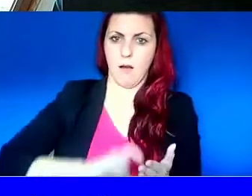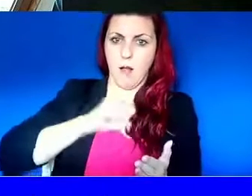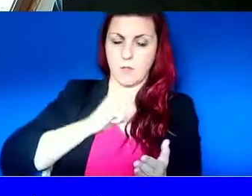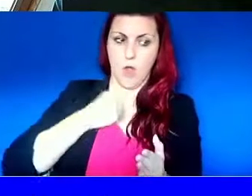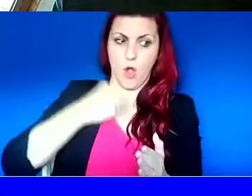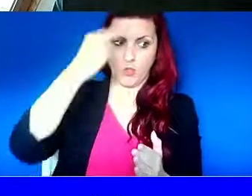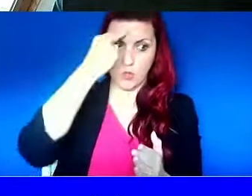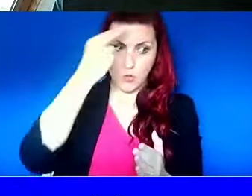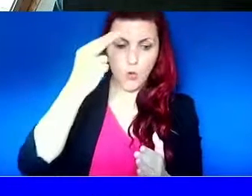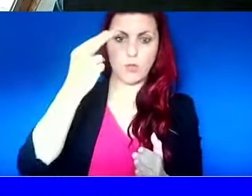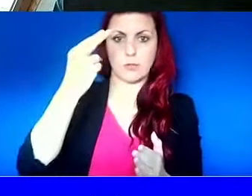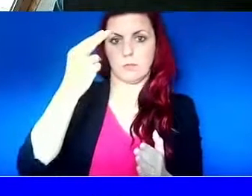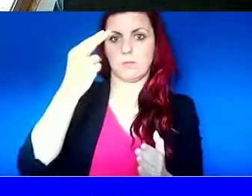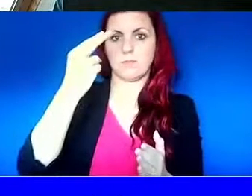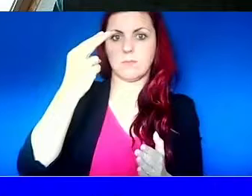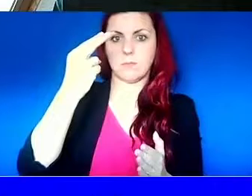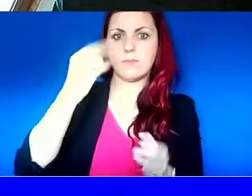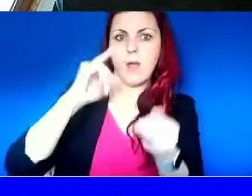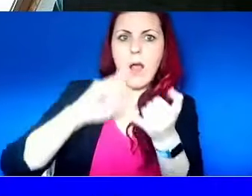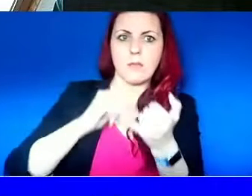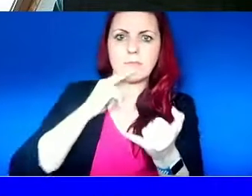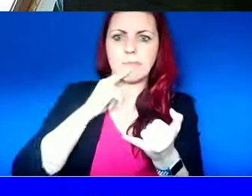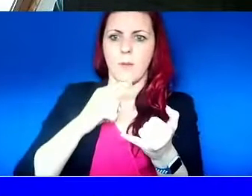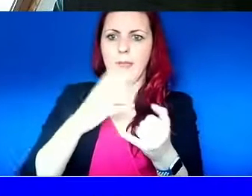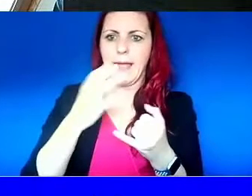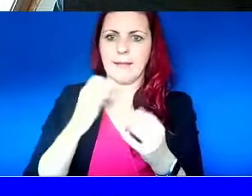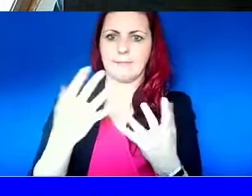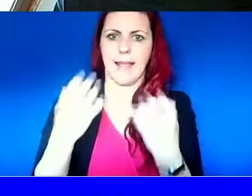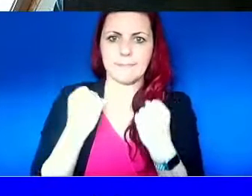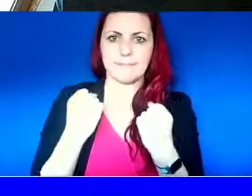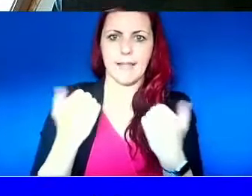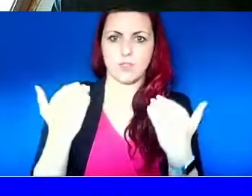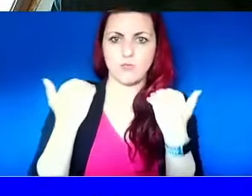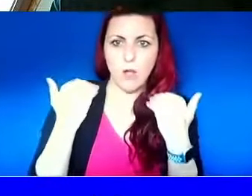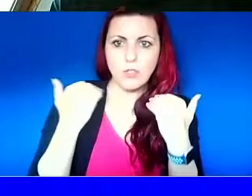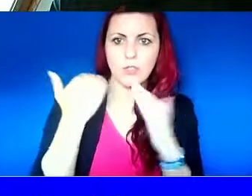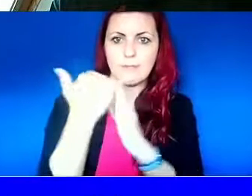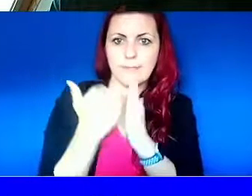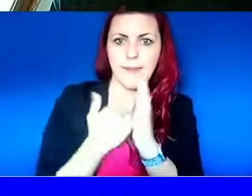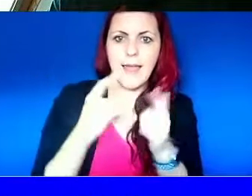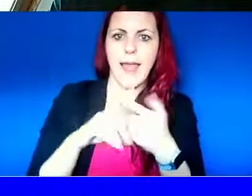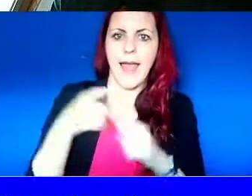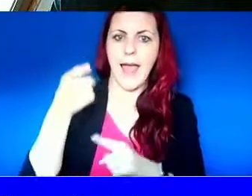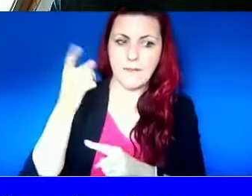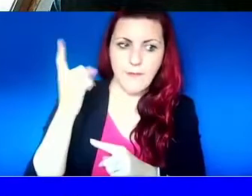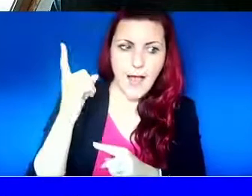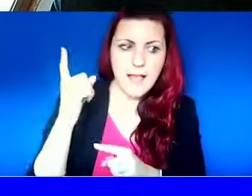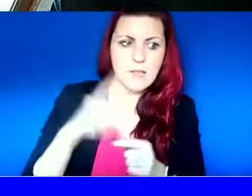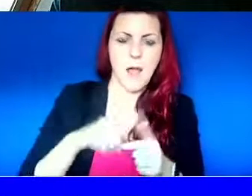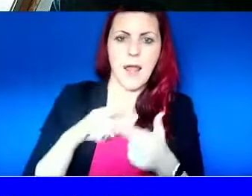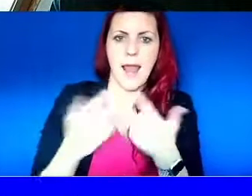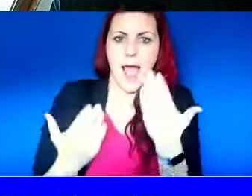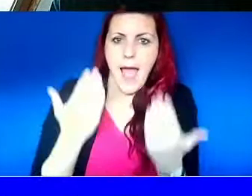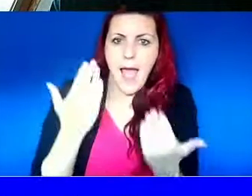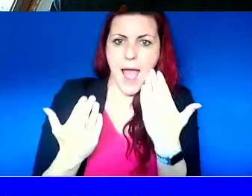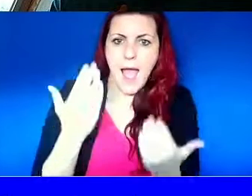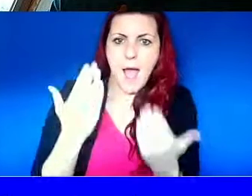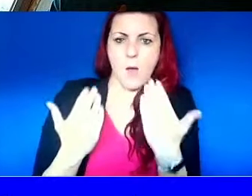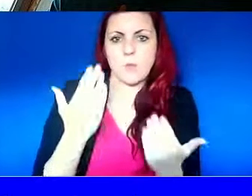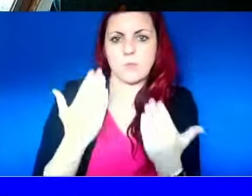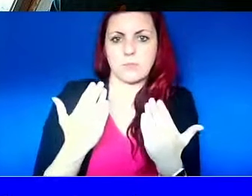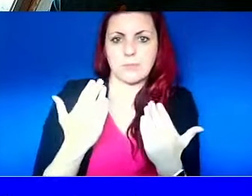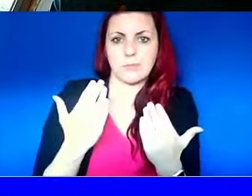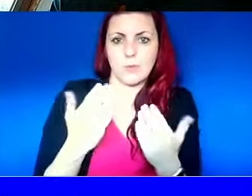them, that they can take instruction, that they can advise them on how to plead. And often